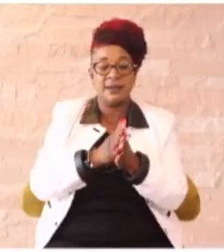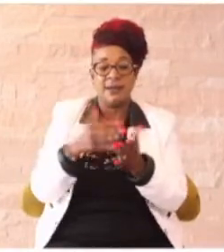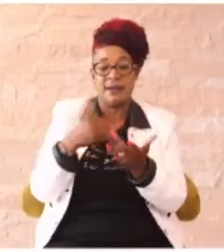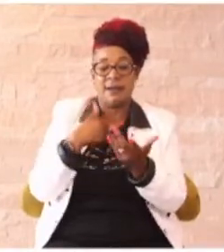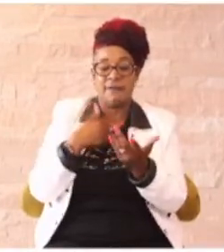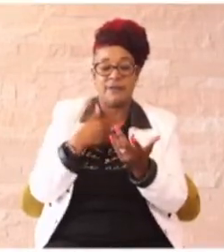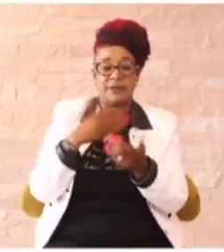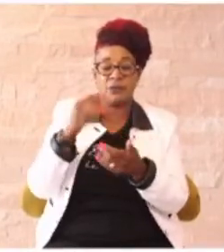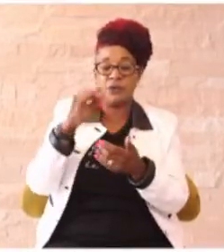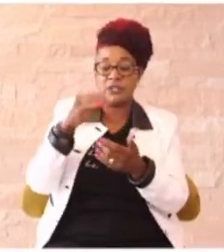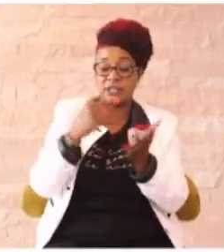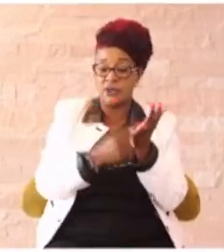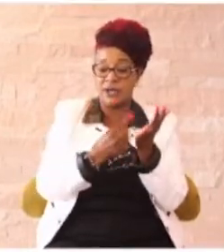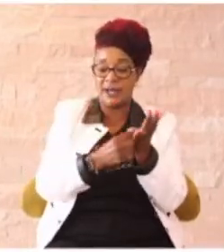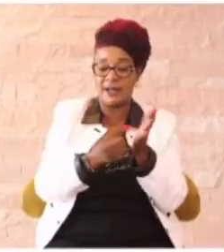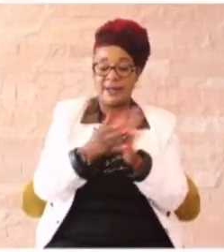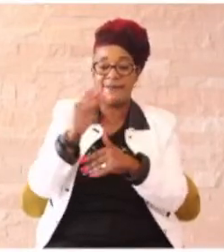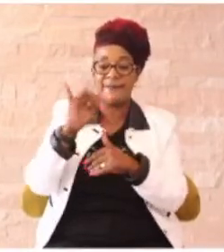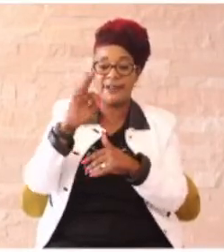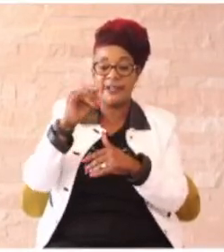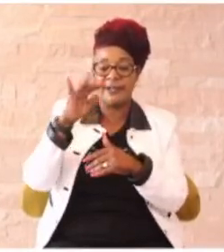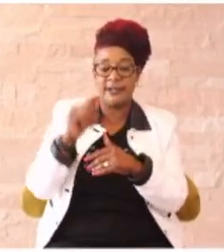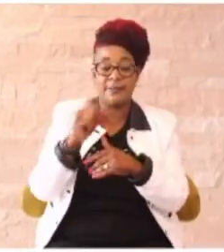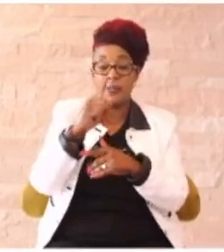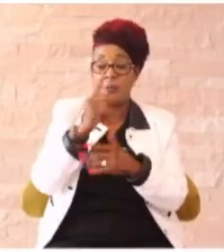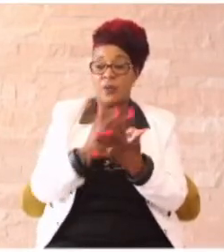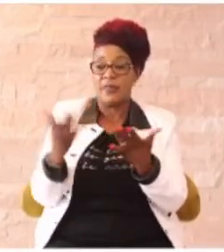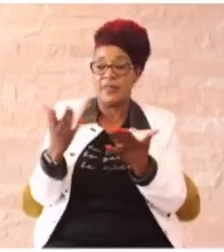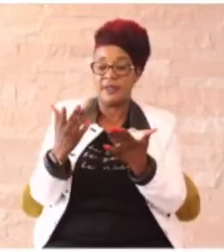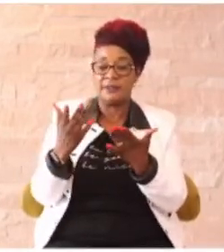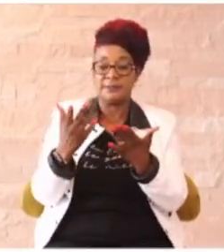in Uganda and FIDA. One thing my